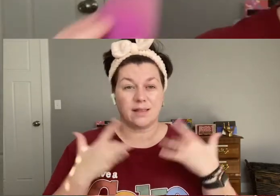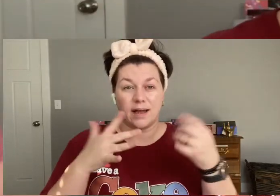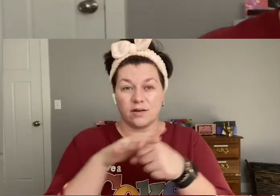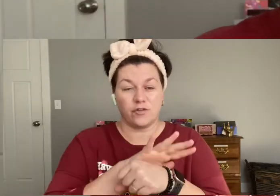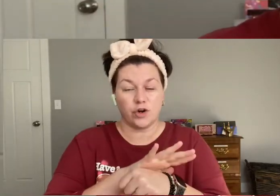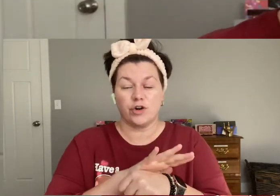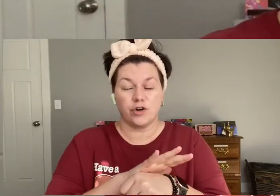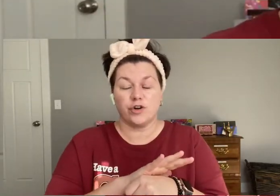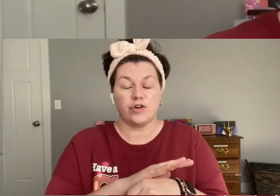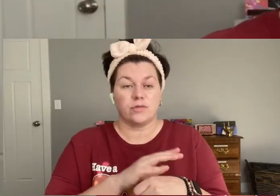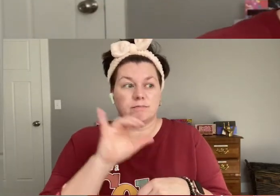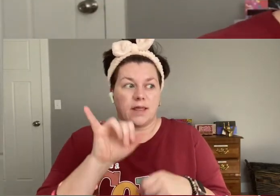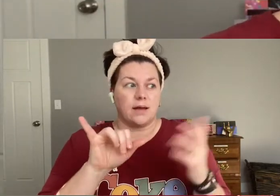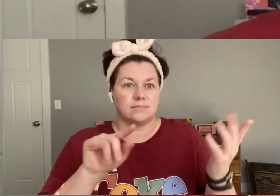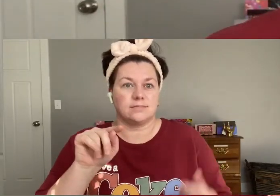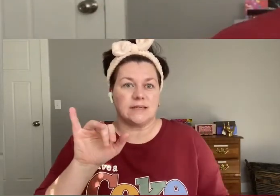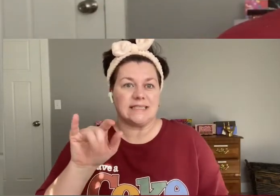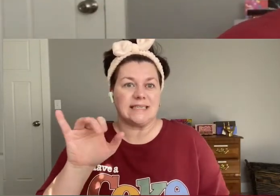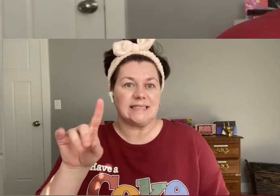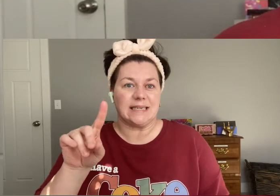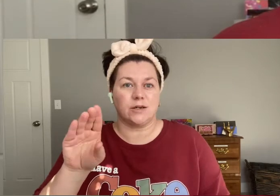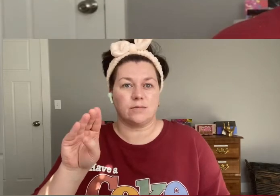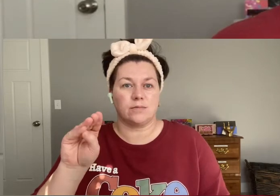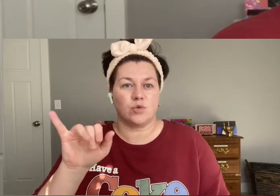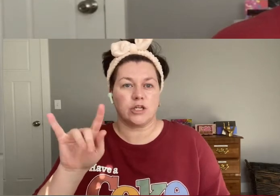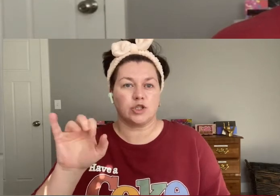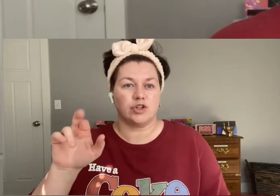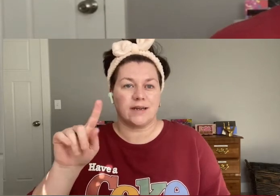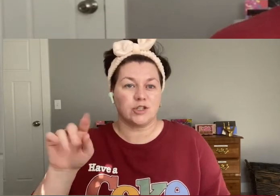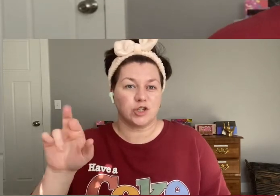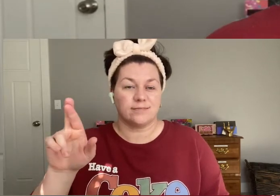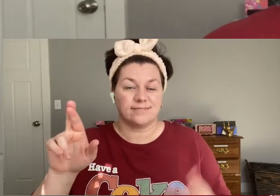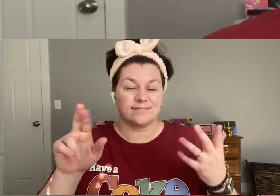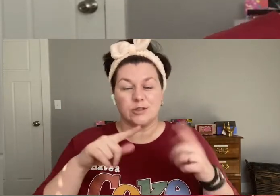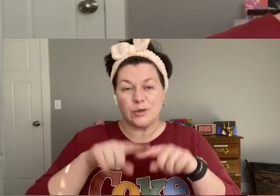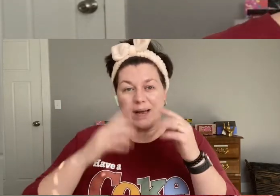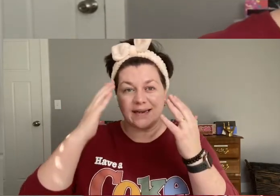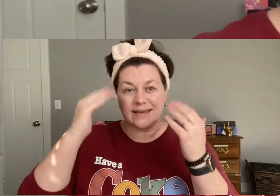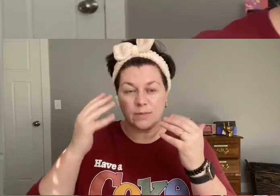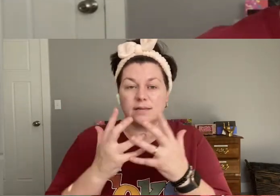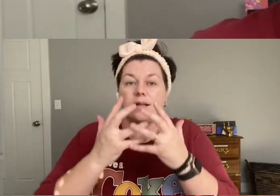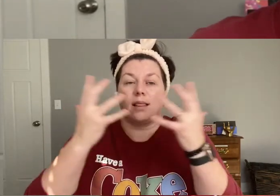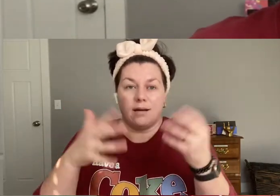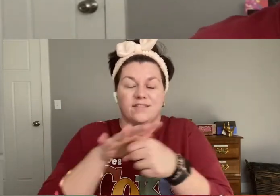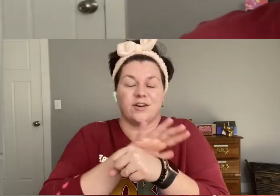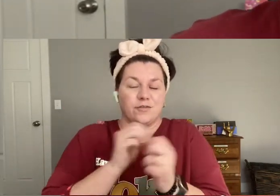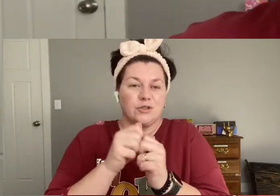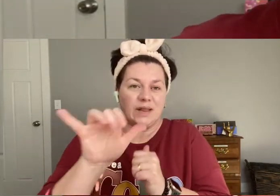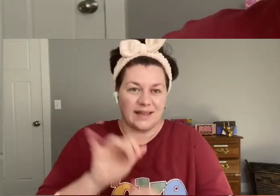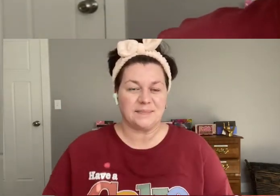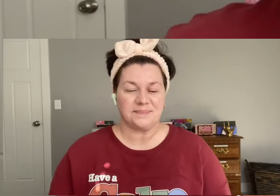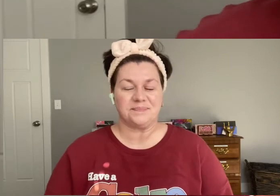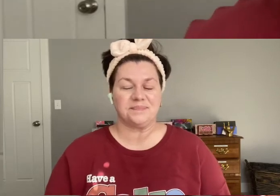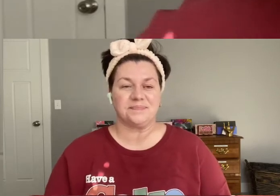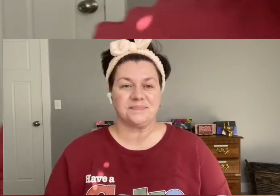So it's not really going to cover that, It's not really gonna cover that redness. It covered